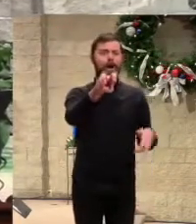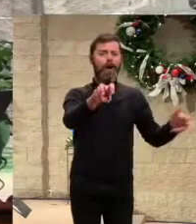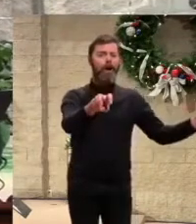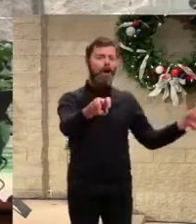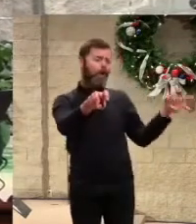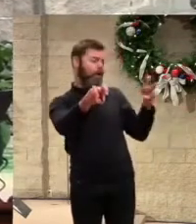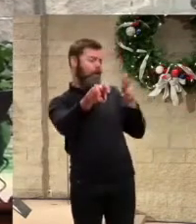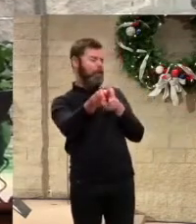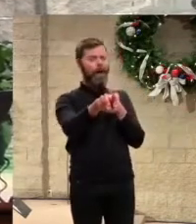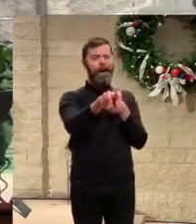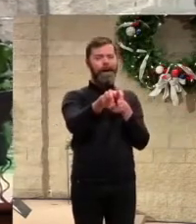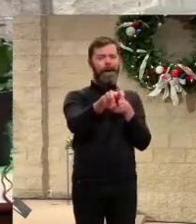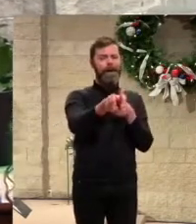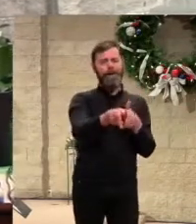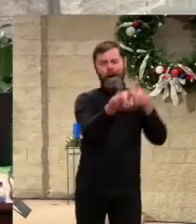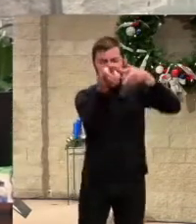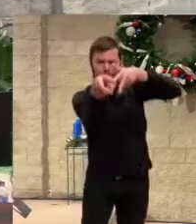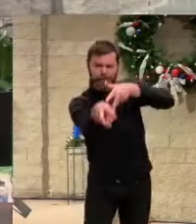horse.